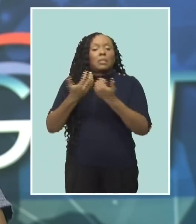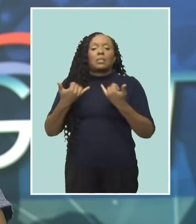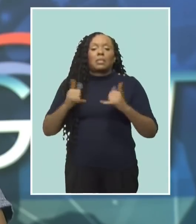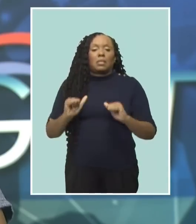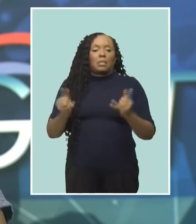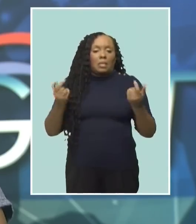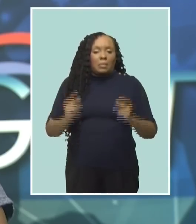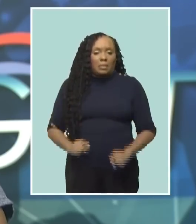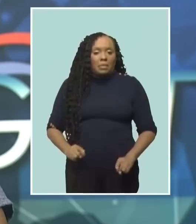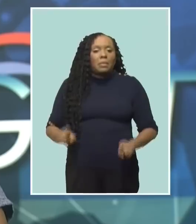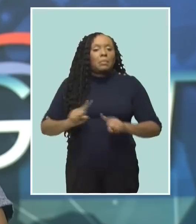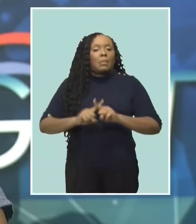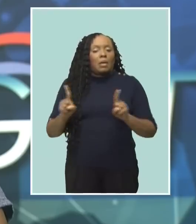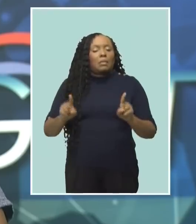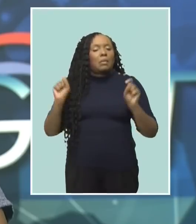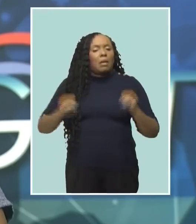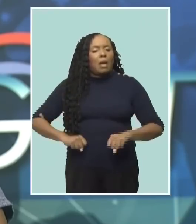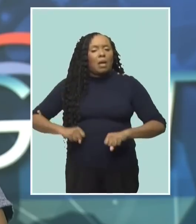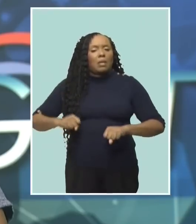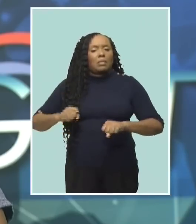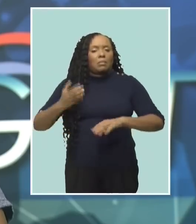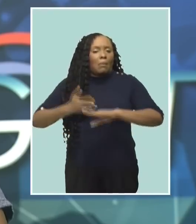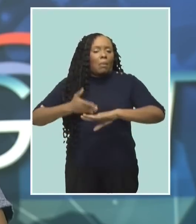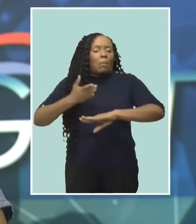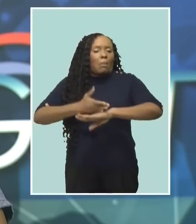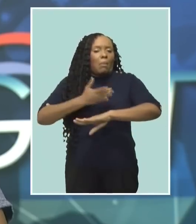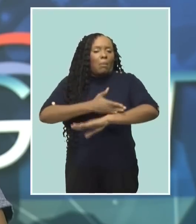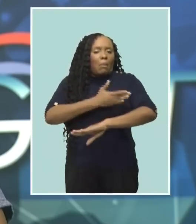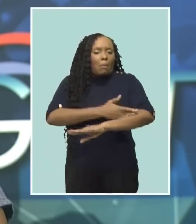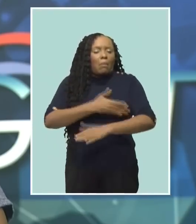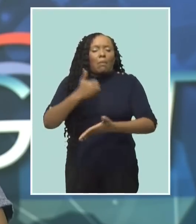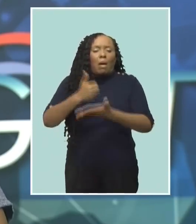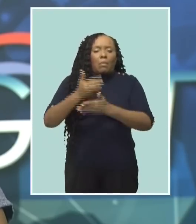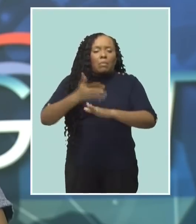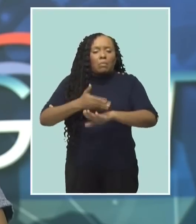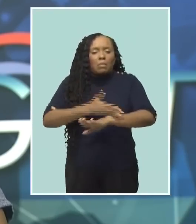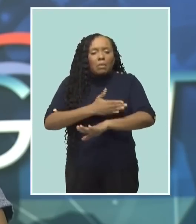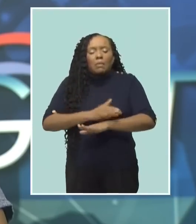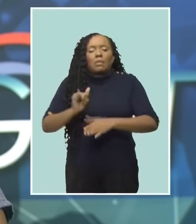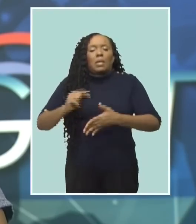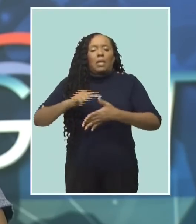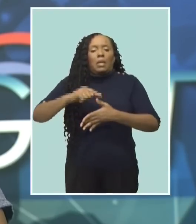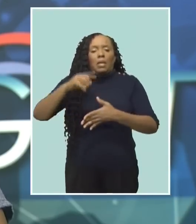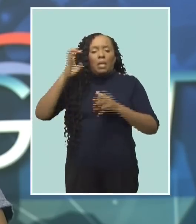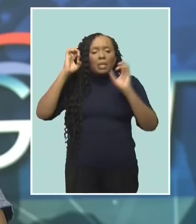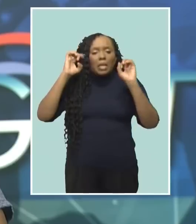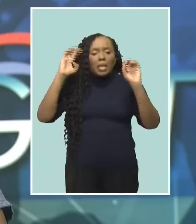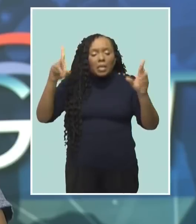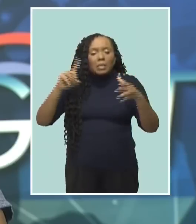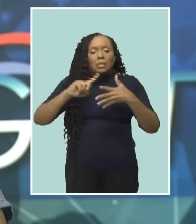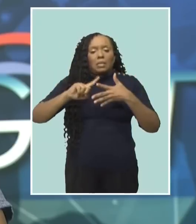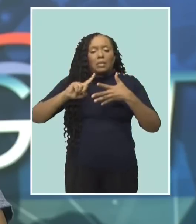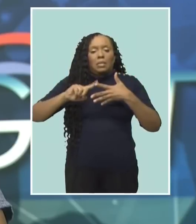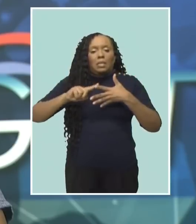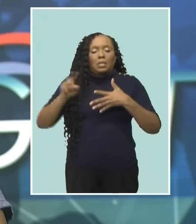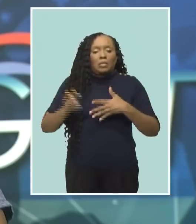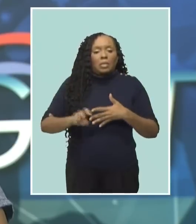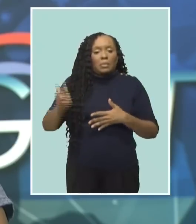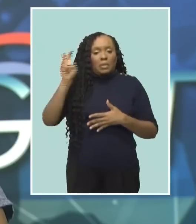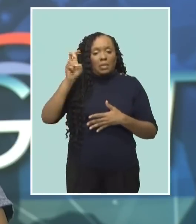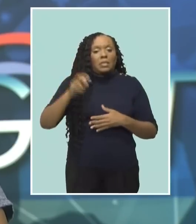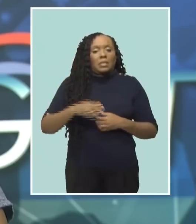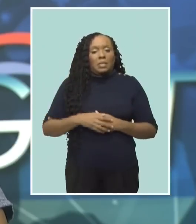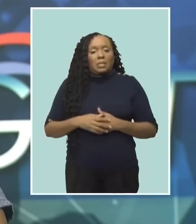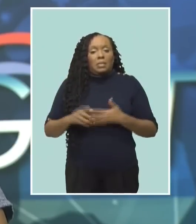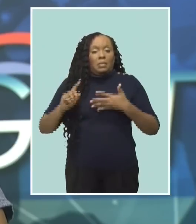still exist. He says more can be done to improve their lives, including the areas of education and transportation.